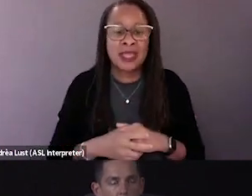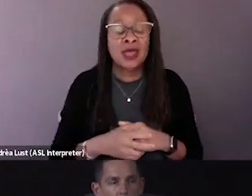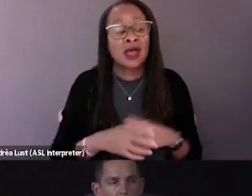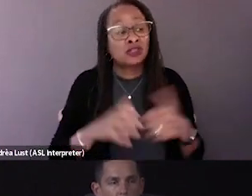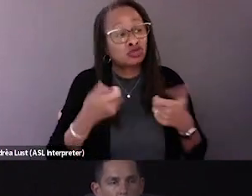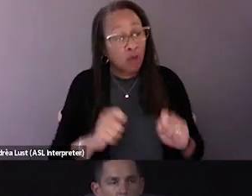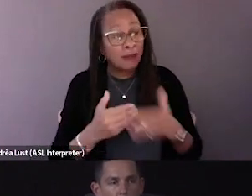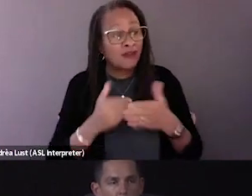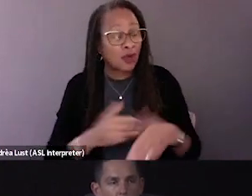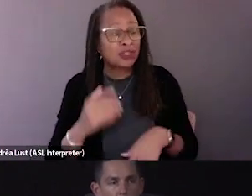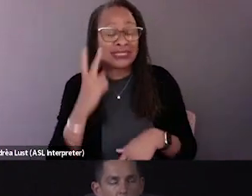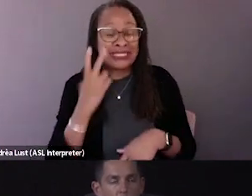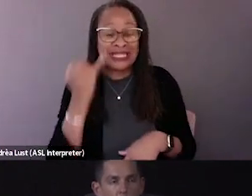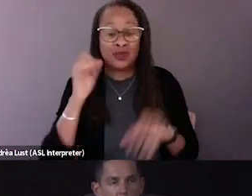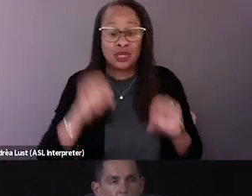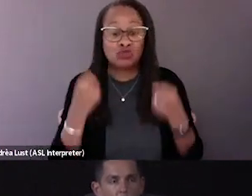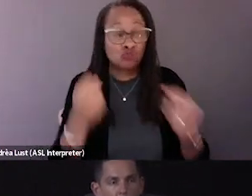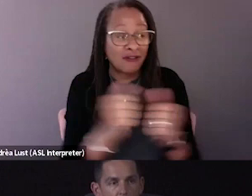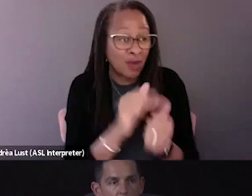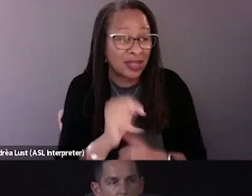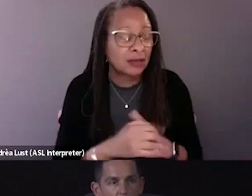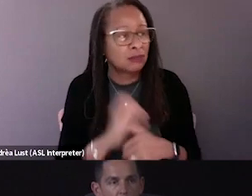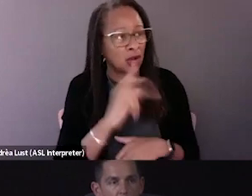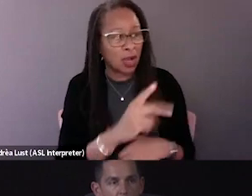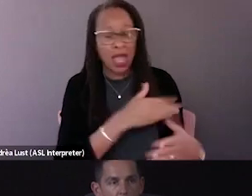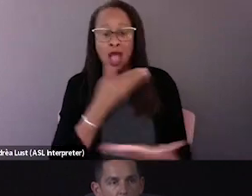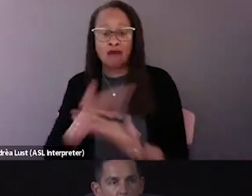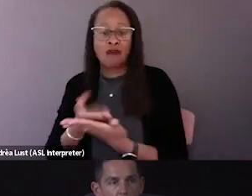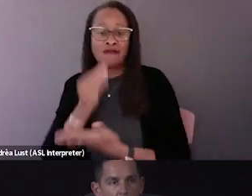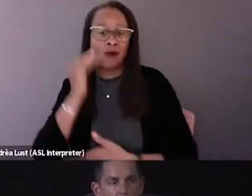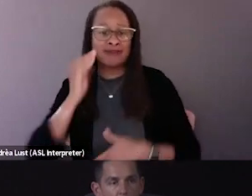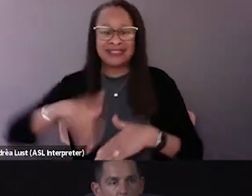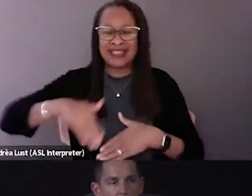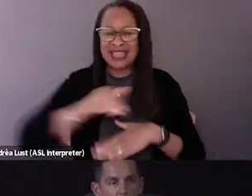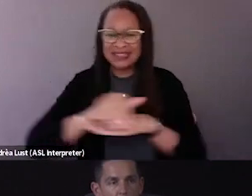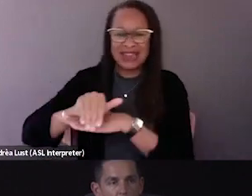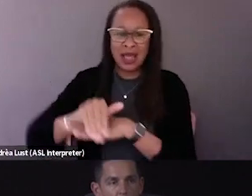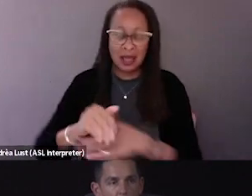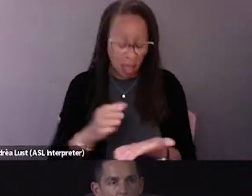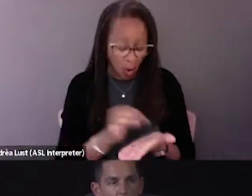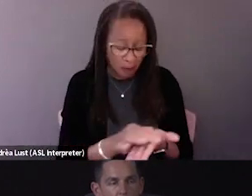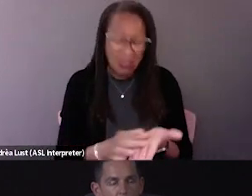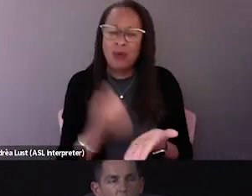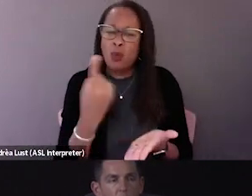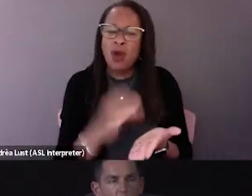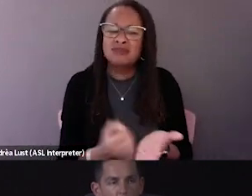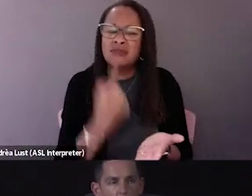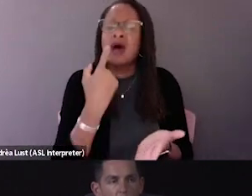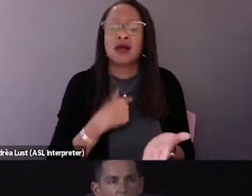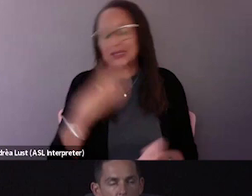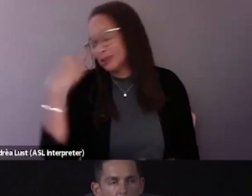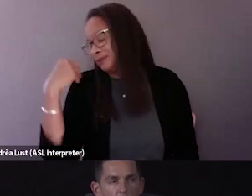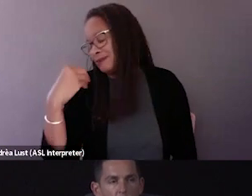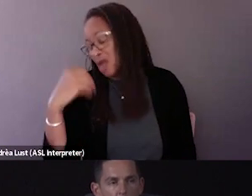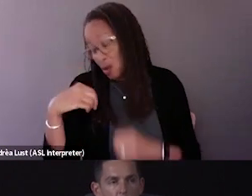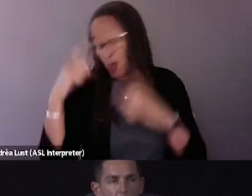first before you see if you can drive with this. I said, okay. Go home. It's now getting late at night, so I take one pill, go to sleep,